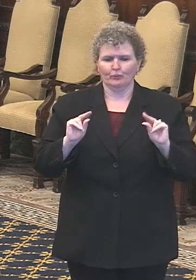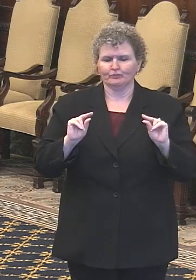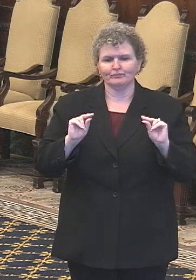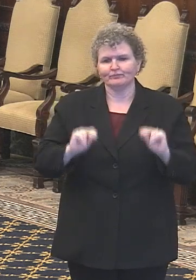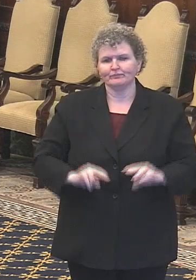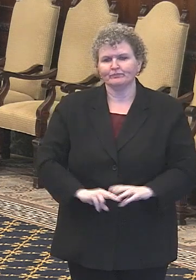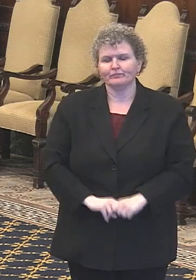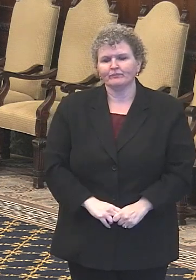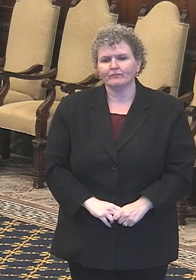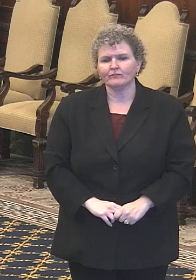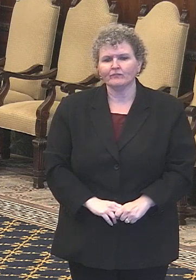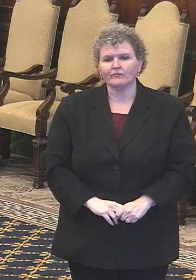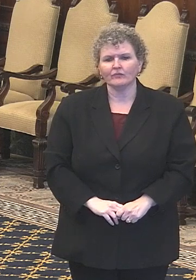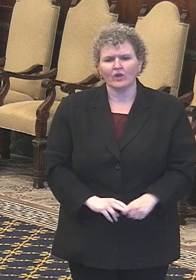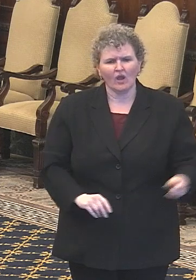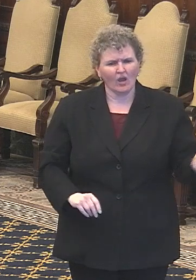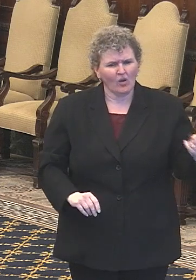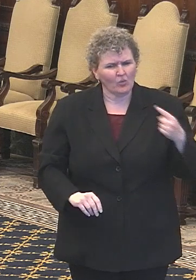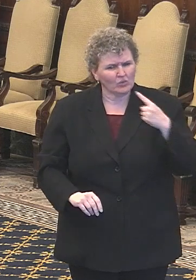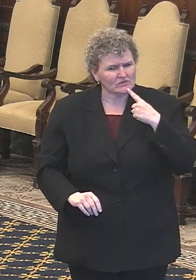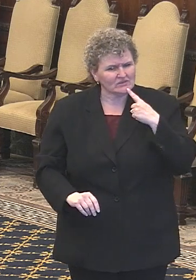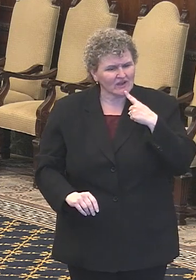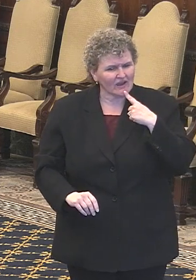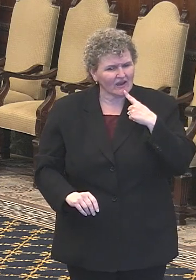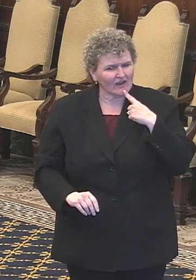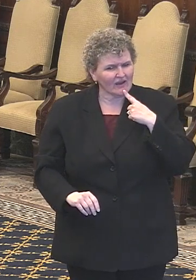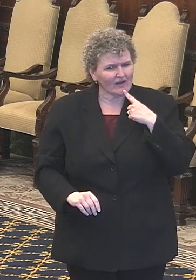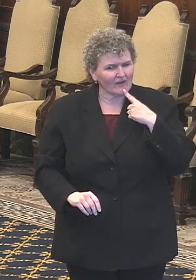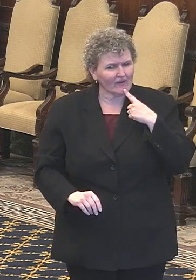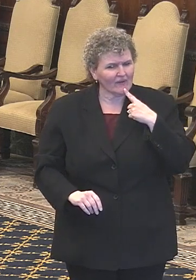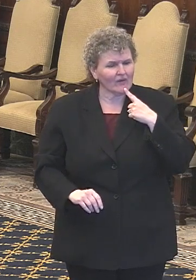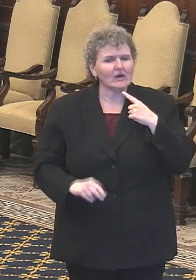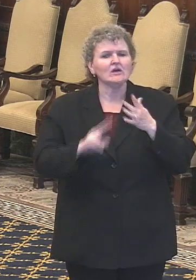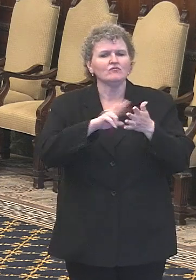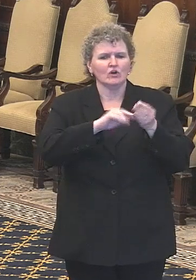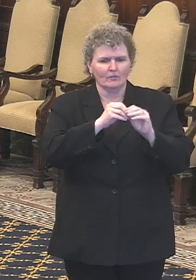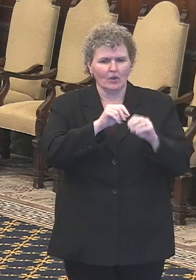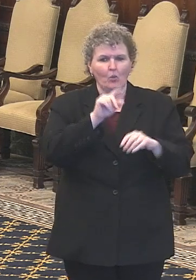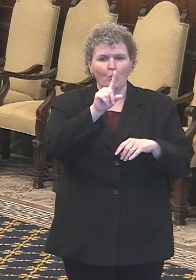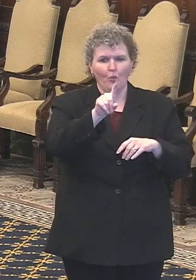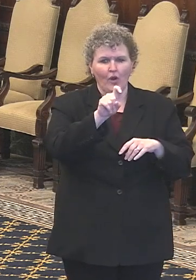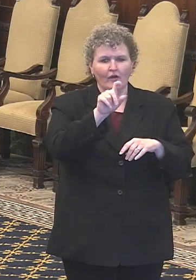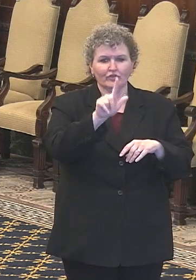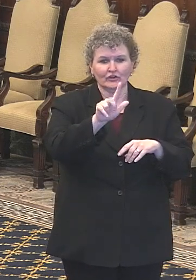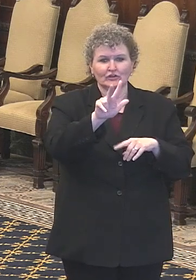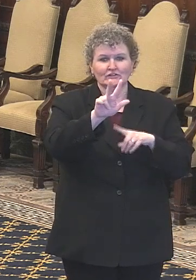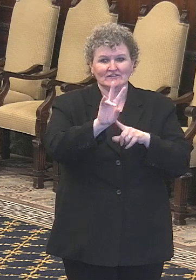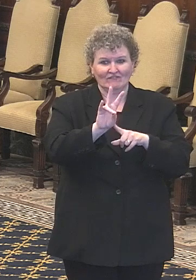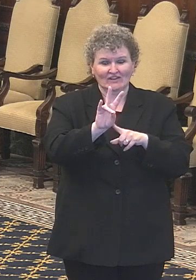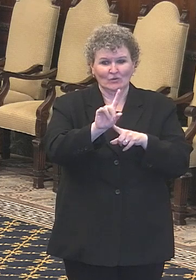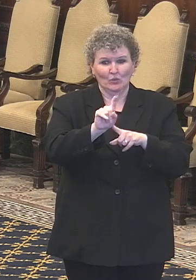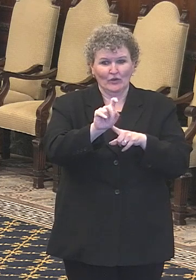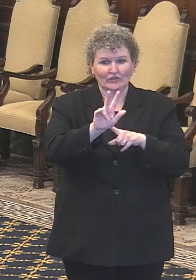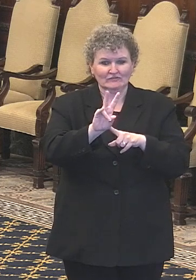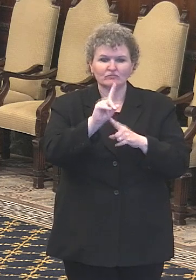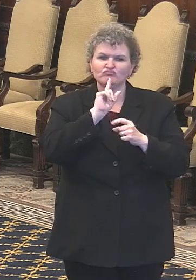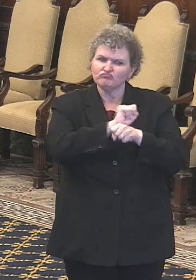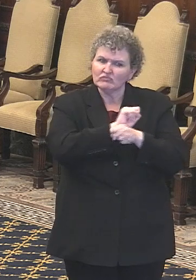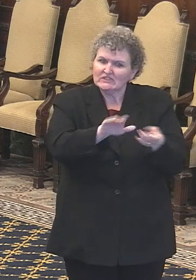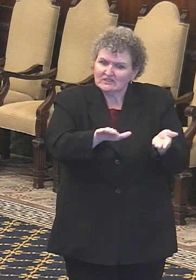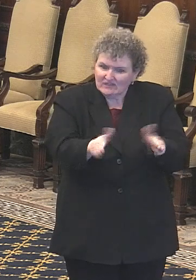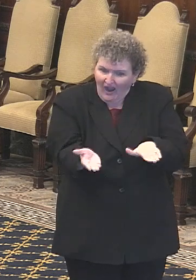difficult, though. We're having struggles here, as they're having everywhere. We do think we protected most of the people in nursing homes, but we haven't protected enough. So